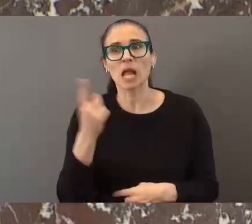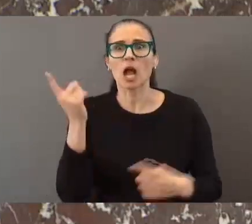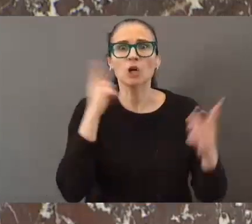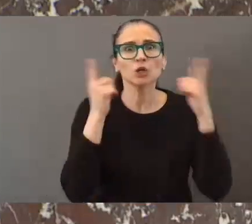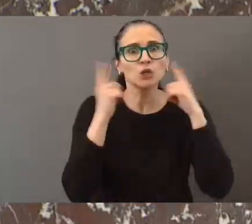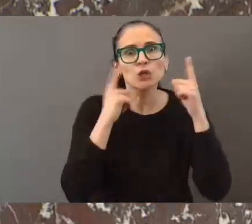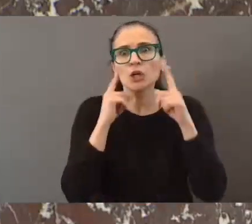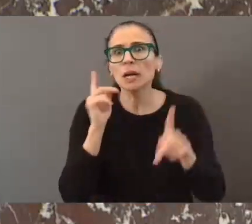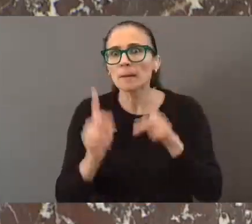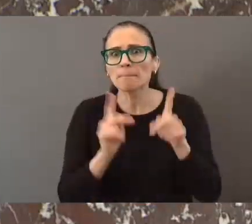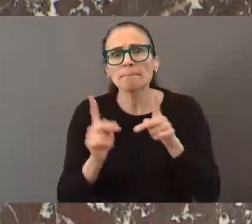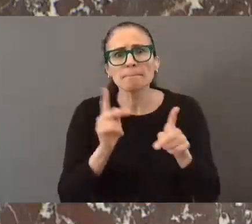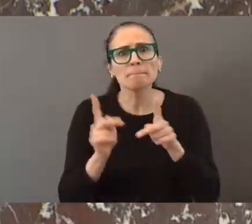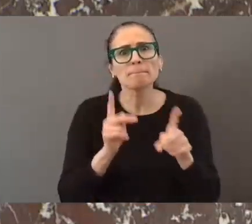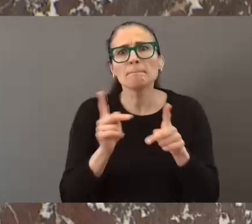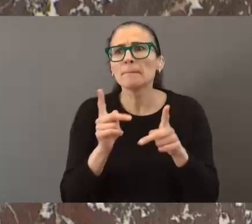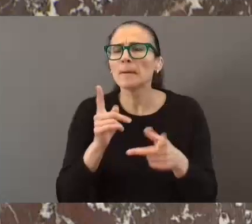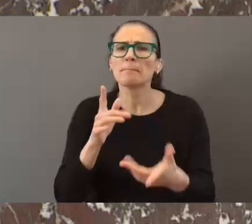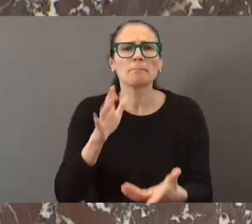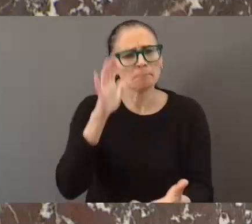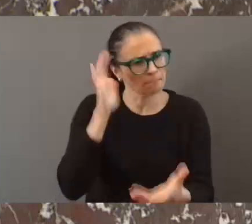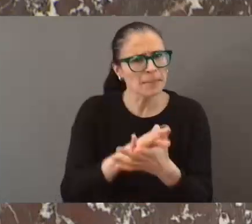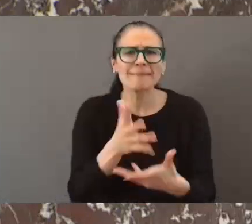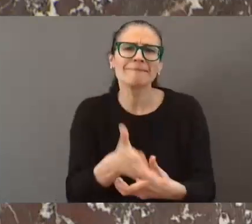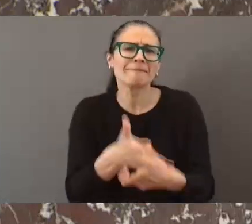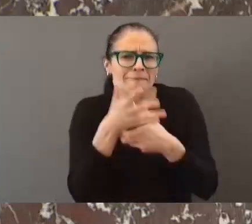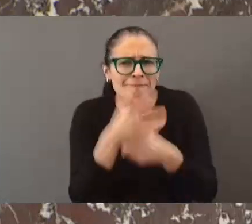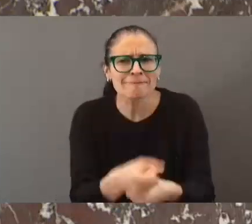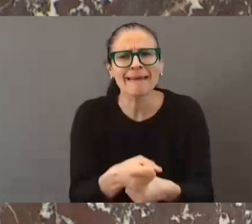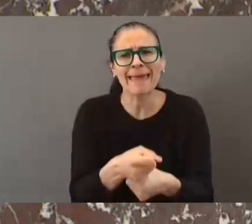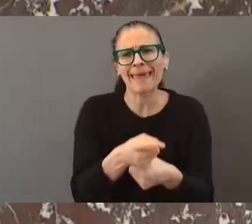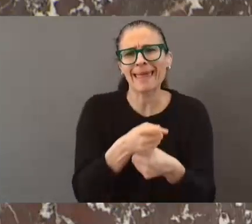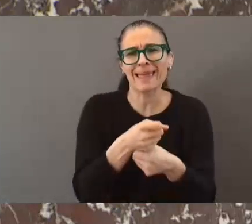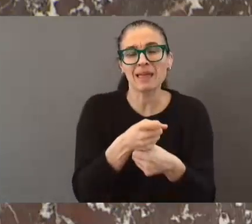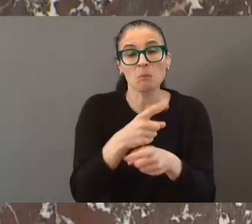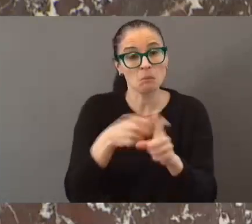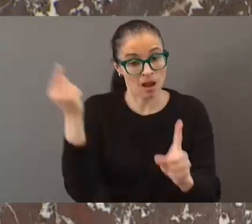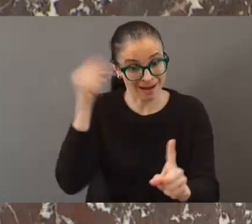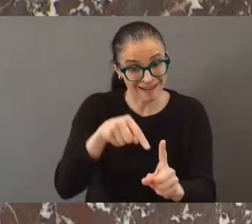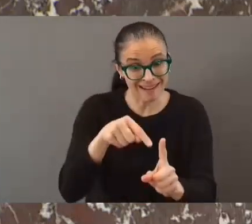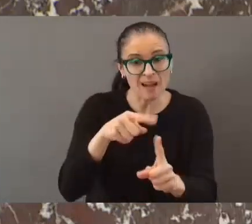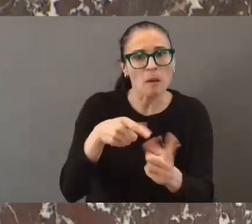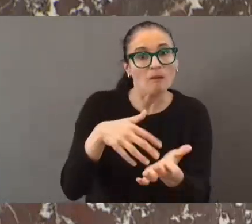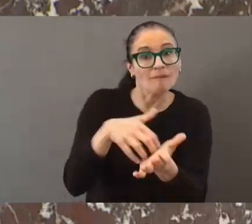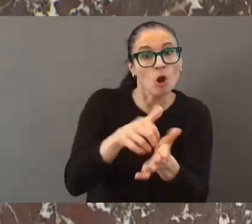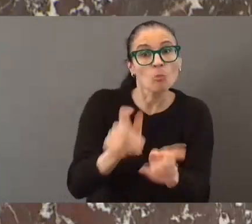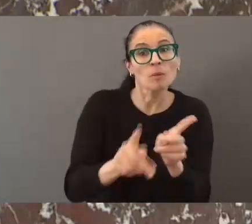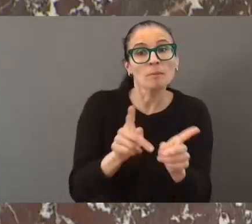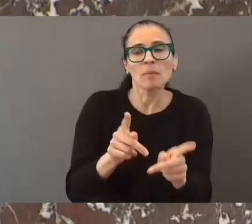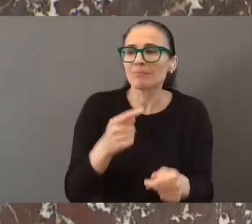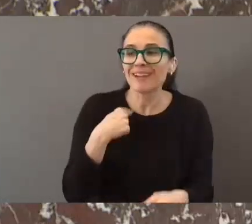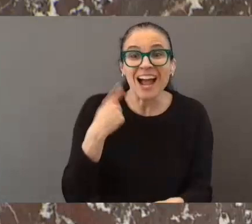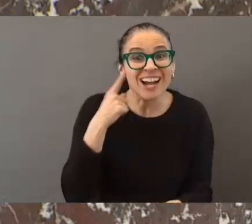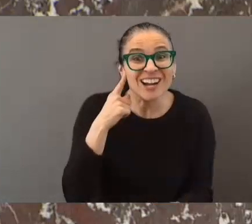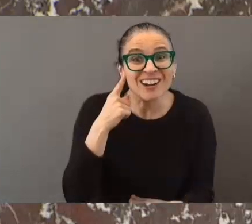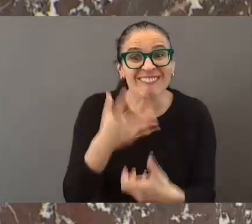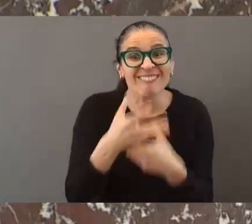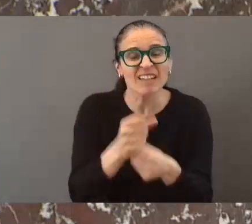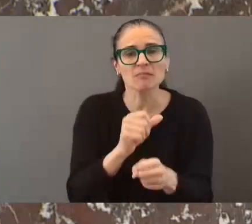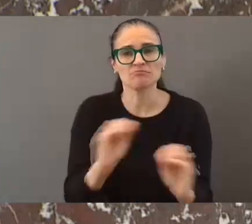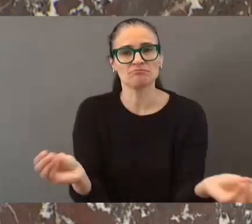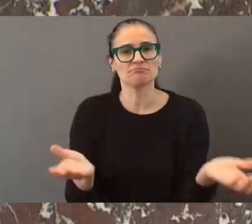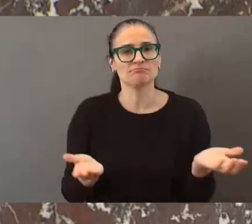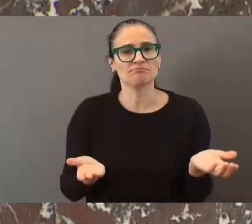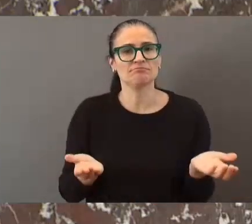people, I don't hear that. I don't hear that back in the question, Honourable Speaker. We're going to continue to support vulnerable people, Honourable Speaker, in every community in this province. We're going to continue